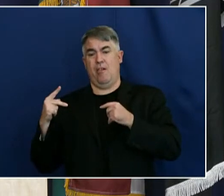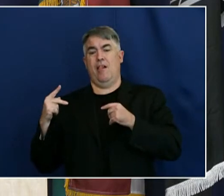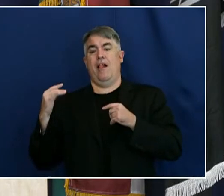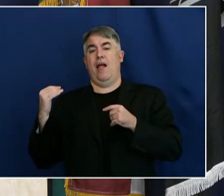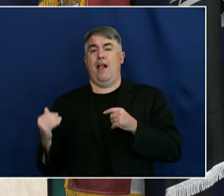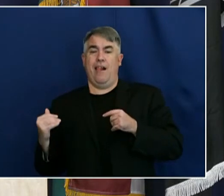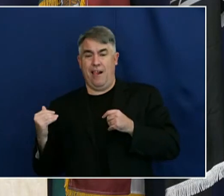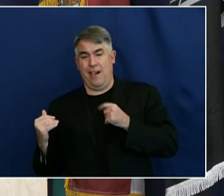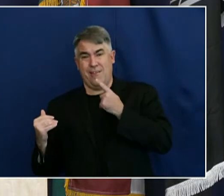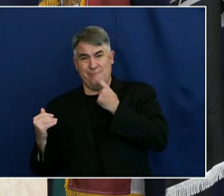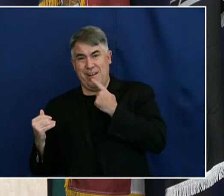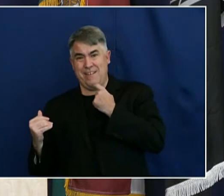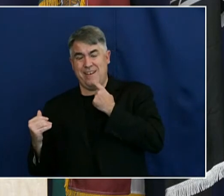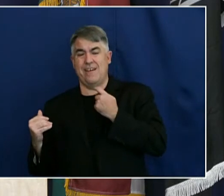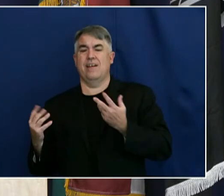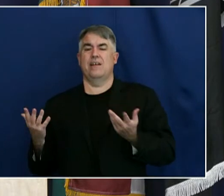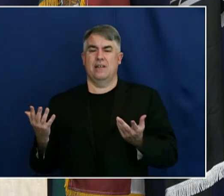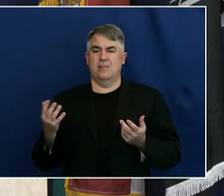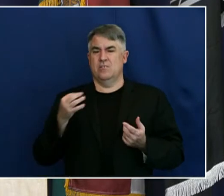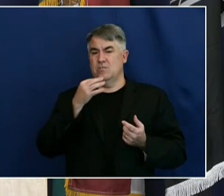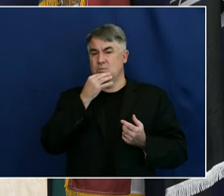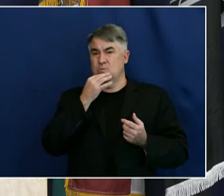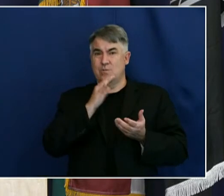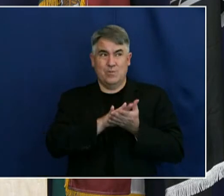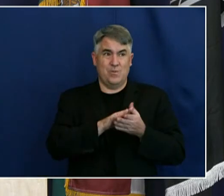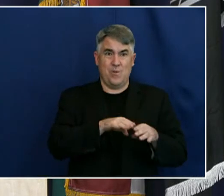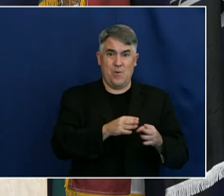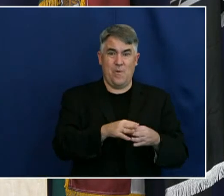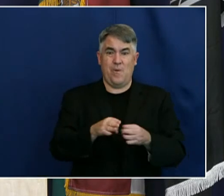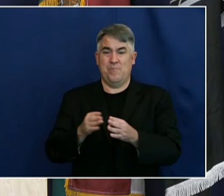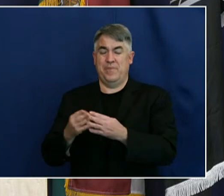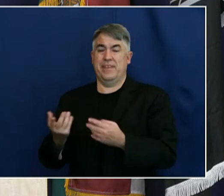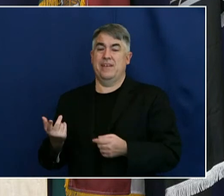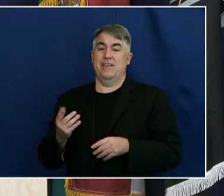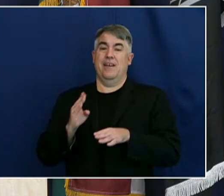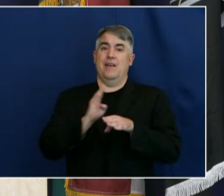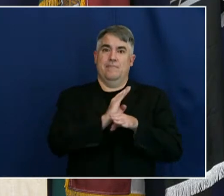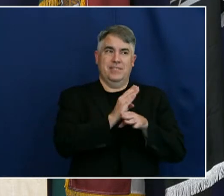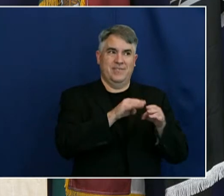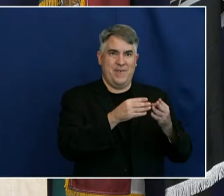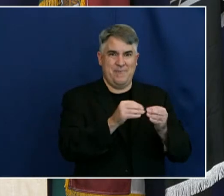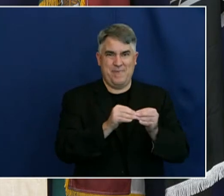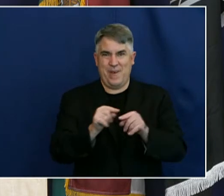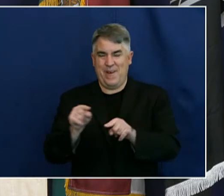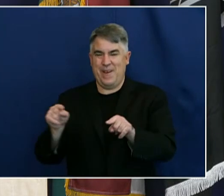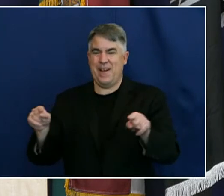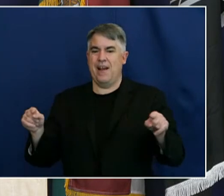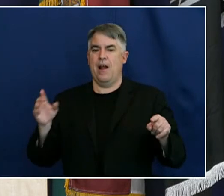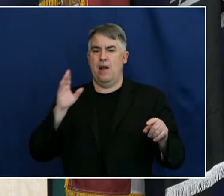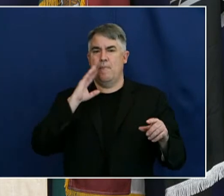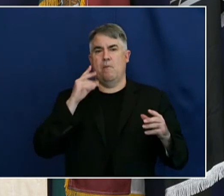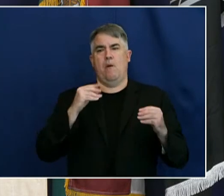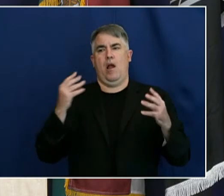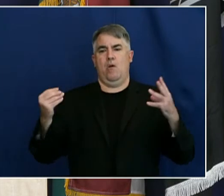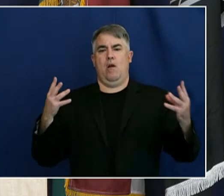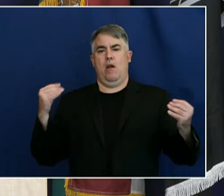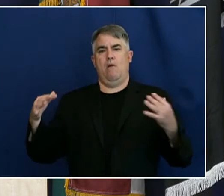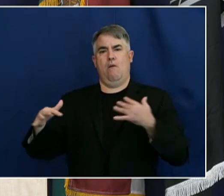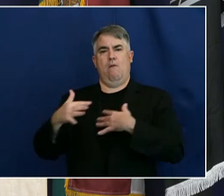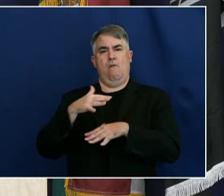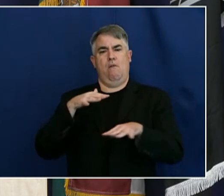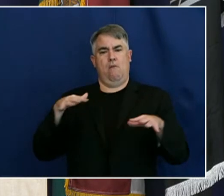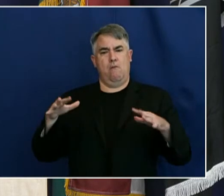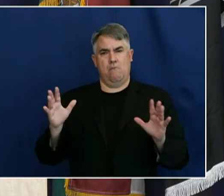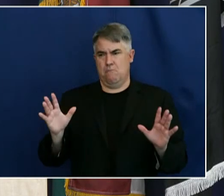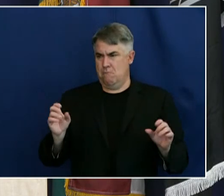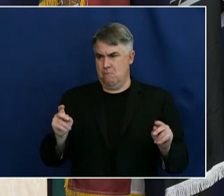schools that are opening up, businesses that are restarting. You know, more opportunities for folks to move out. And so we think as a part of the recovery process, it